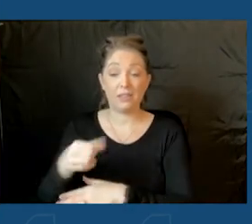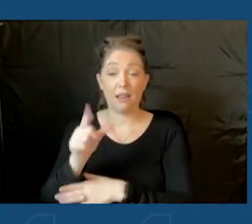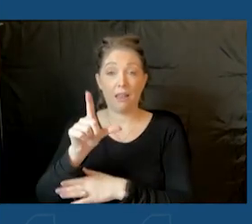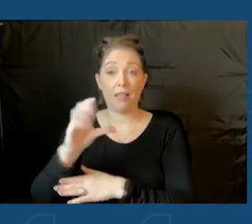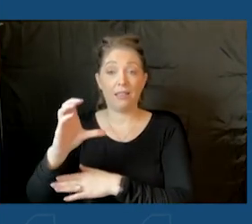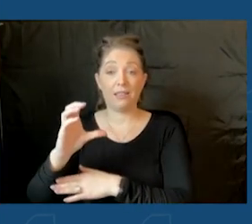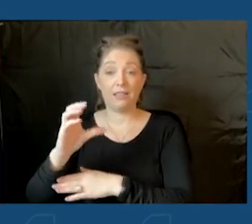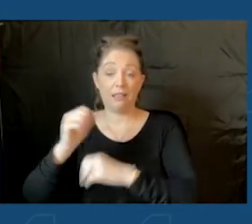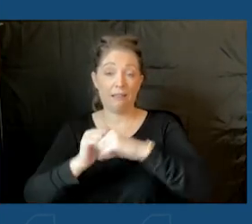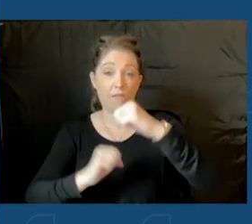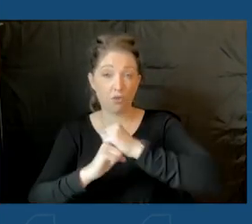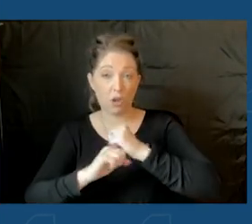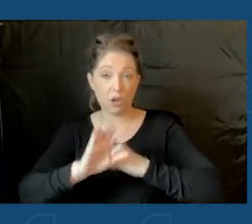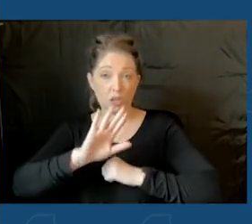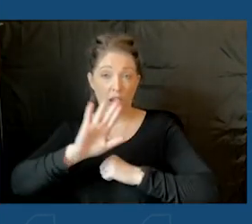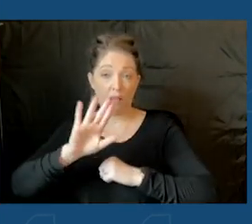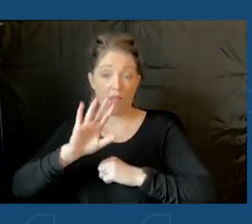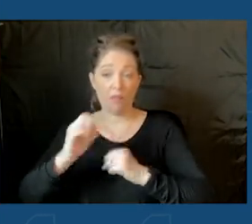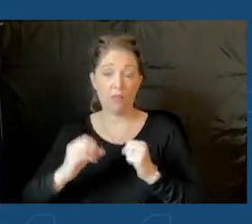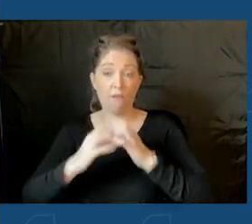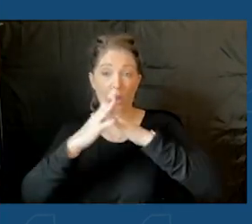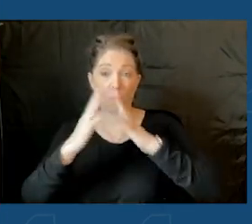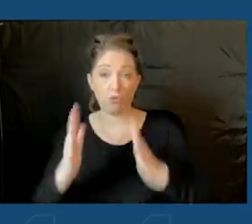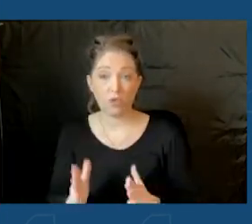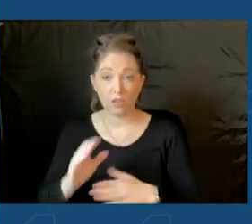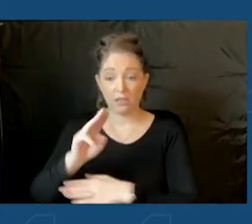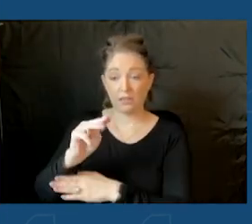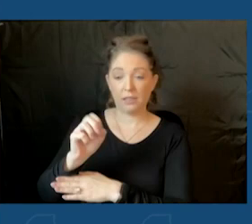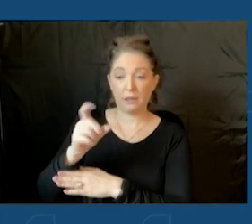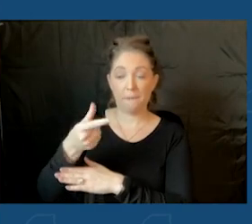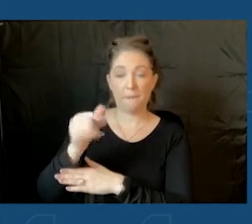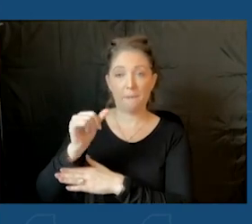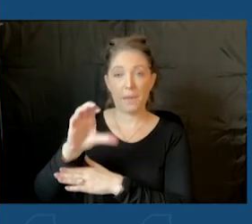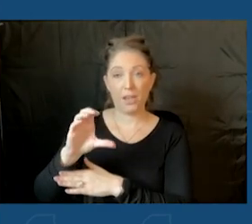founders, Magic Johnson and Jim Reynolds.